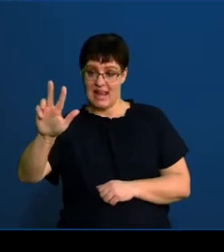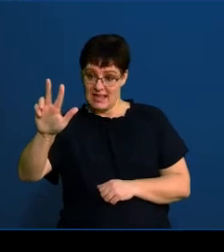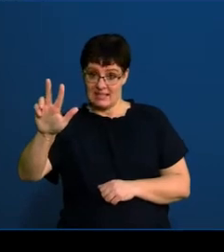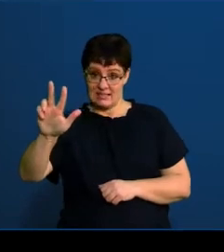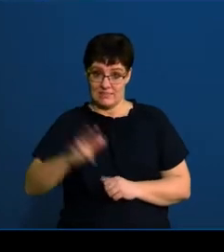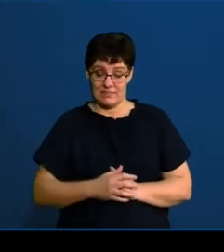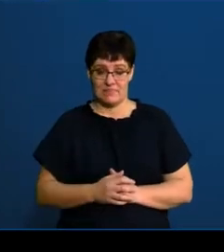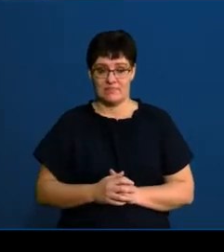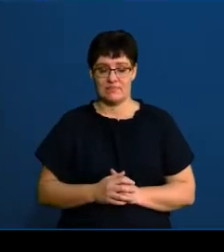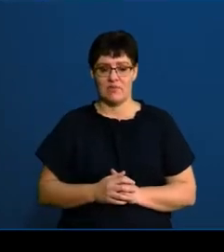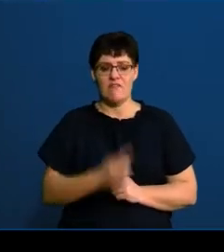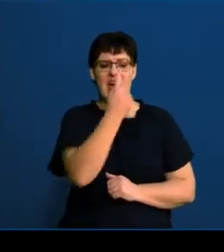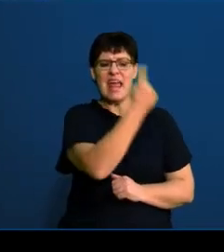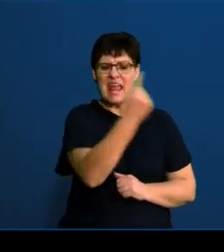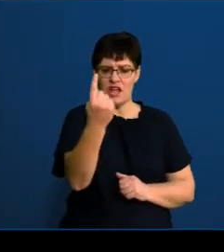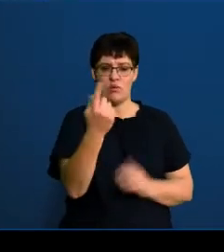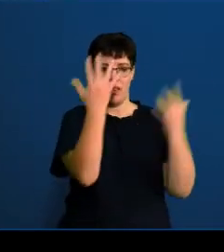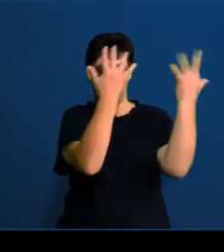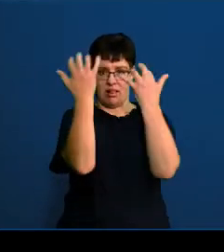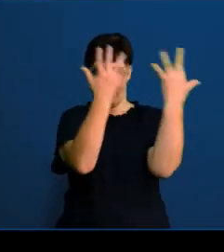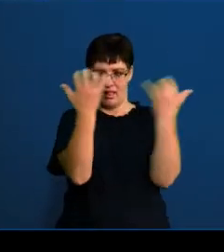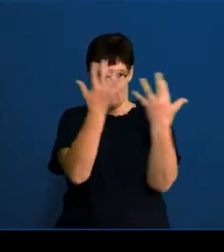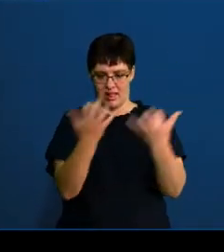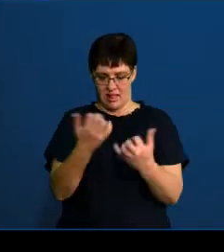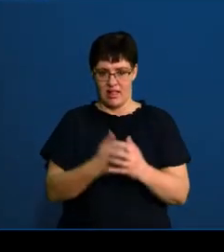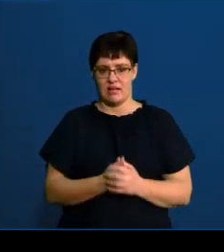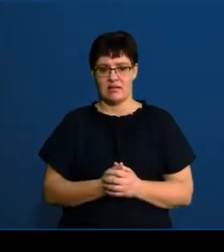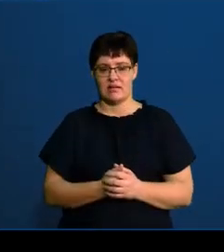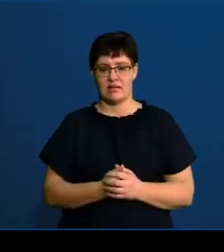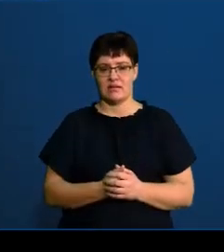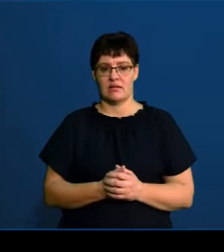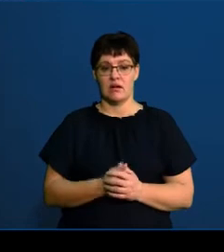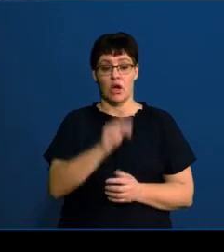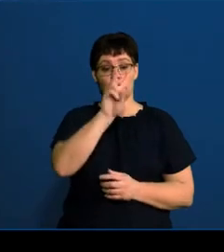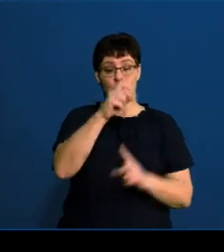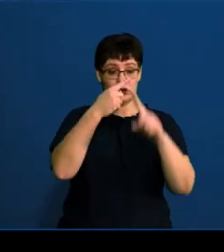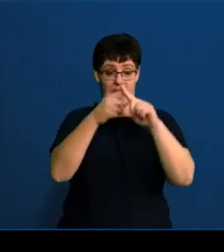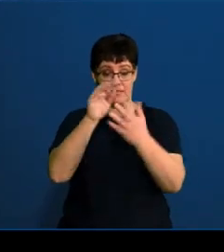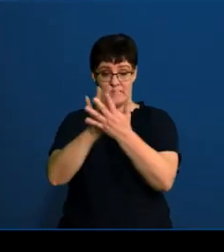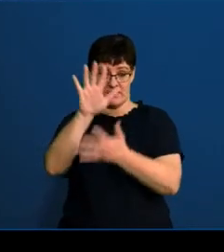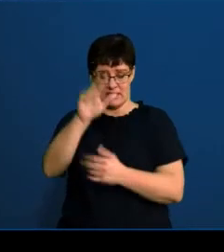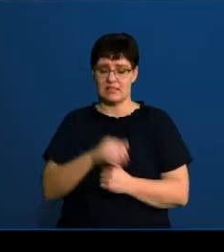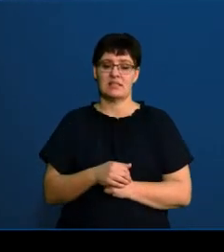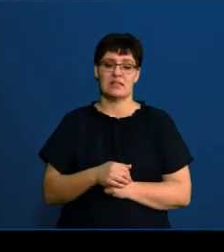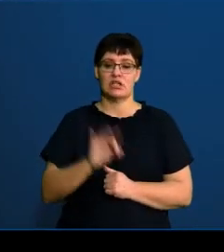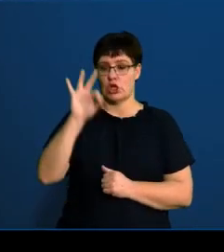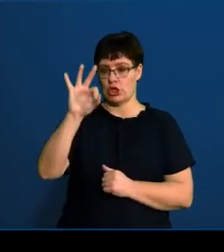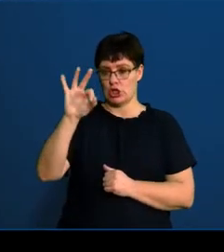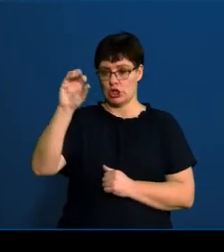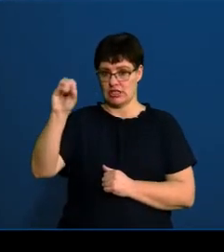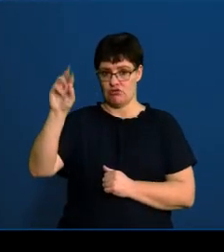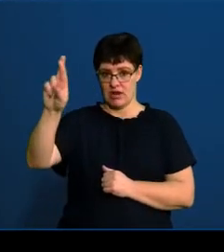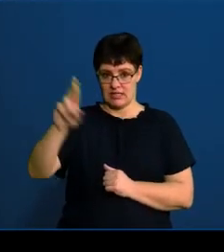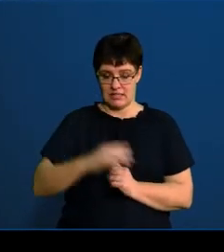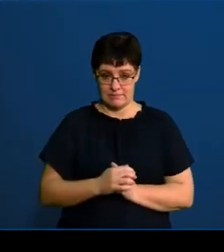Now, for each of these, I'm going to do a calculation. I'm going to do 2 times 15. Okay, that was easy enough. That's